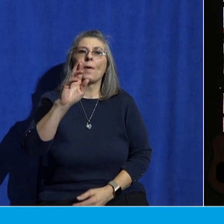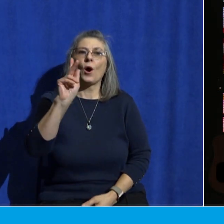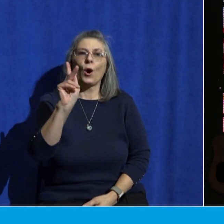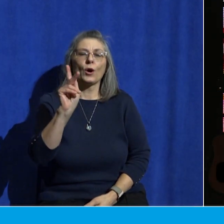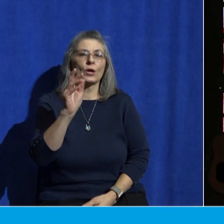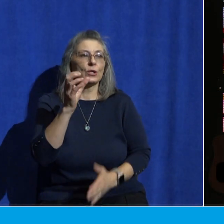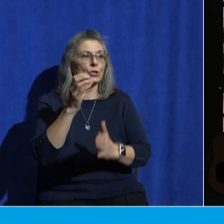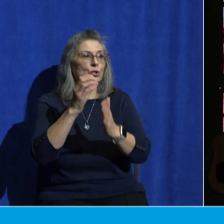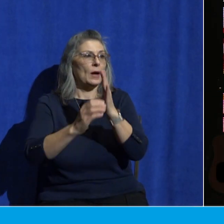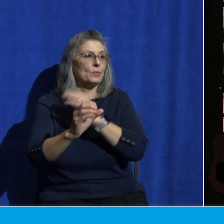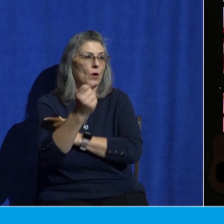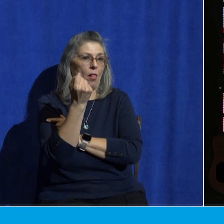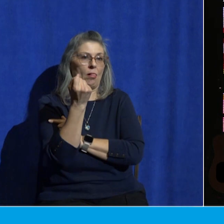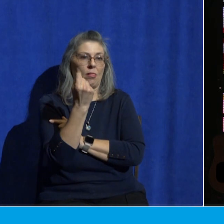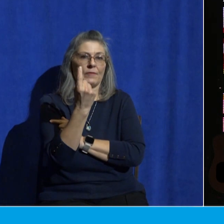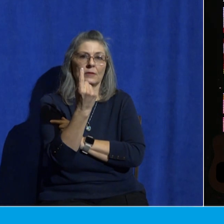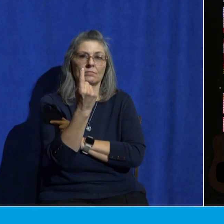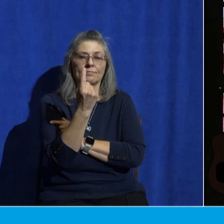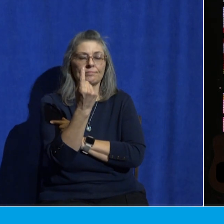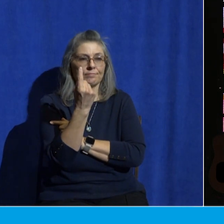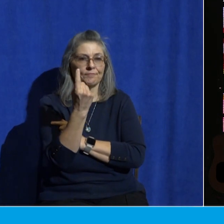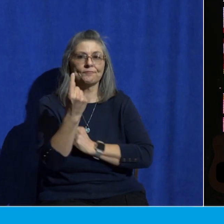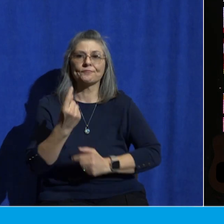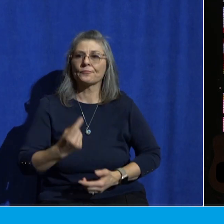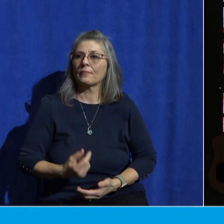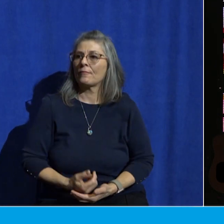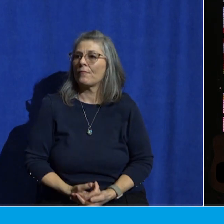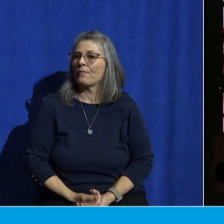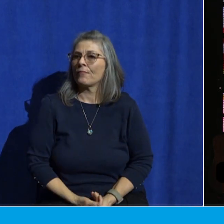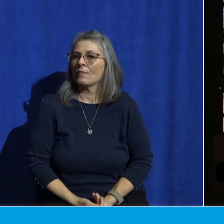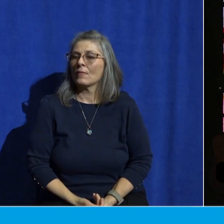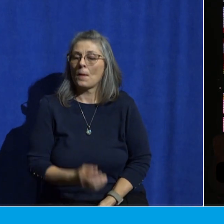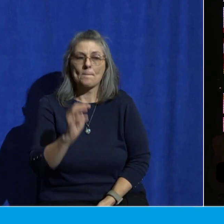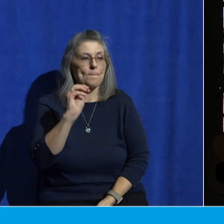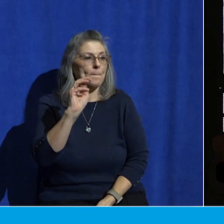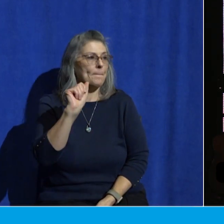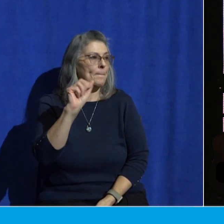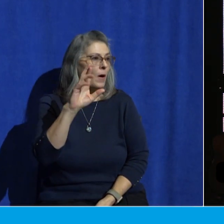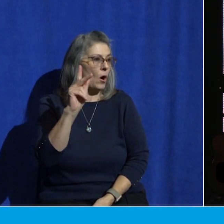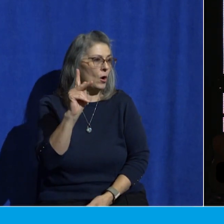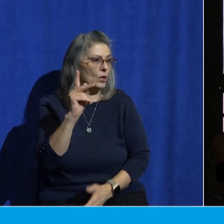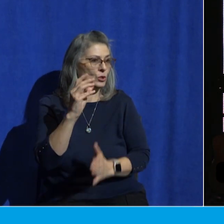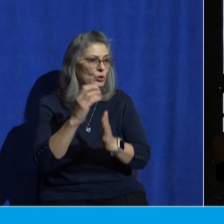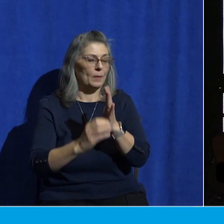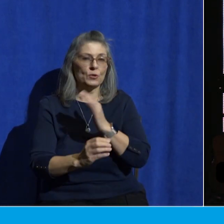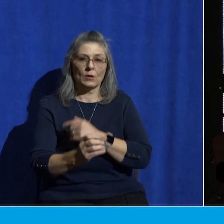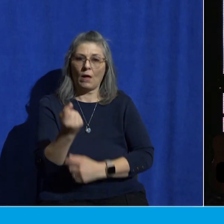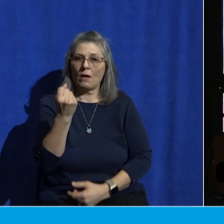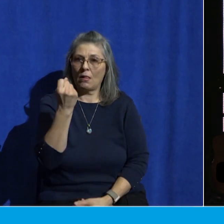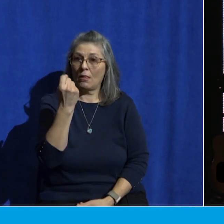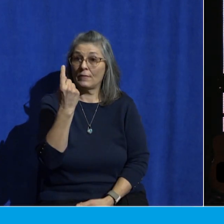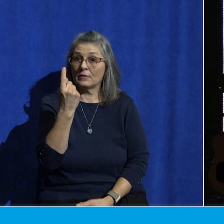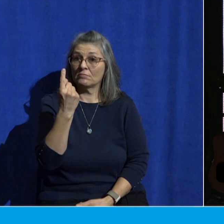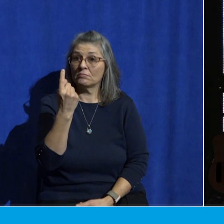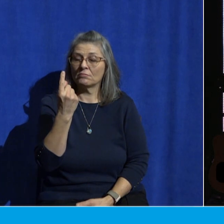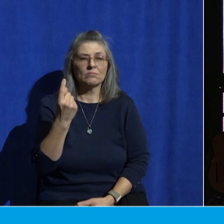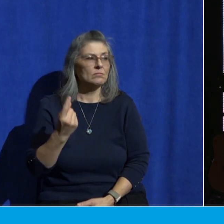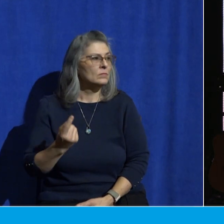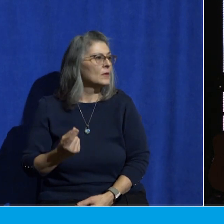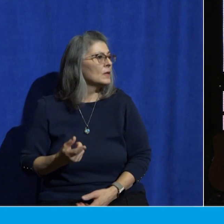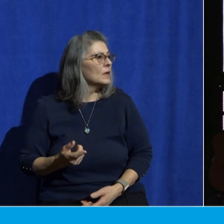use table of contents if you need to. Mark chapter 11, and as you're turning, I want to welcome those of you in other